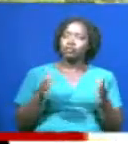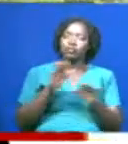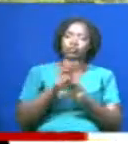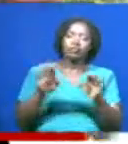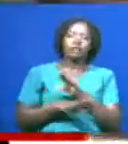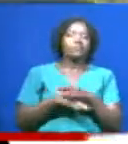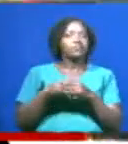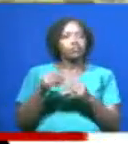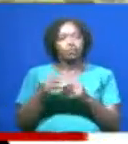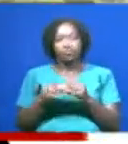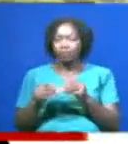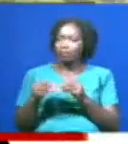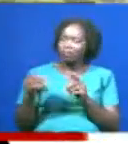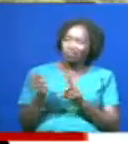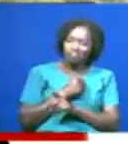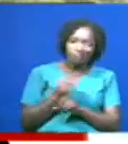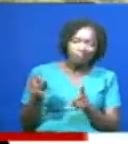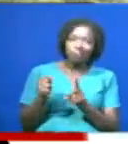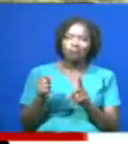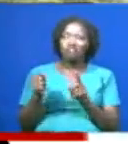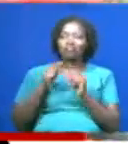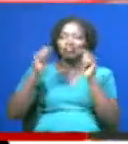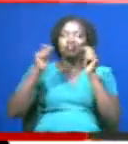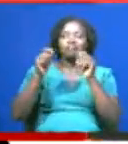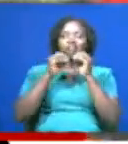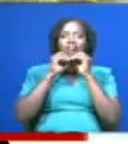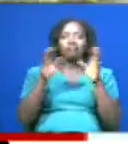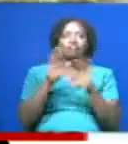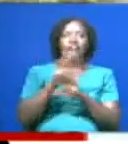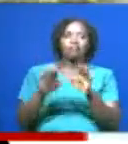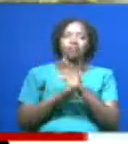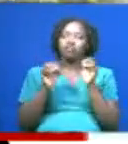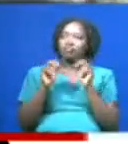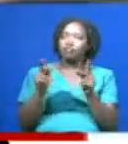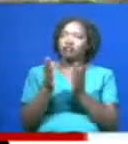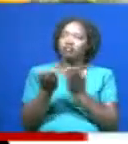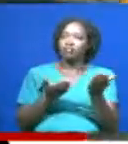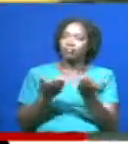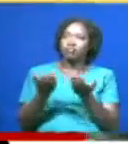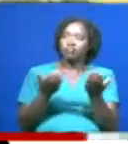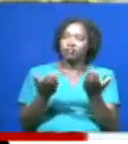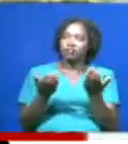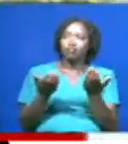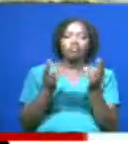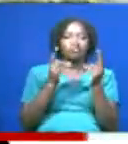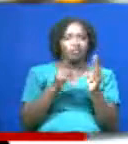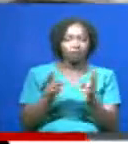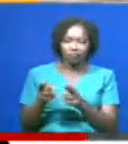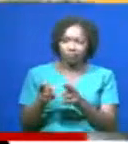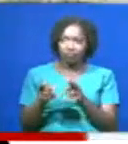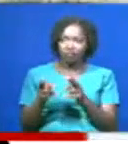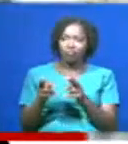no fracas, no demos, everything is okay, and businesses are up as usual in Mombasa